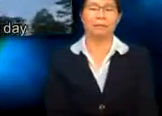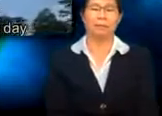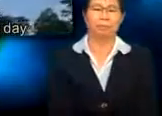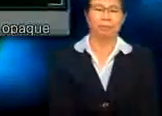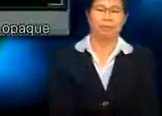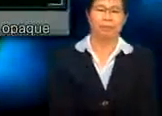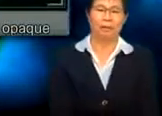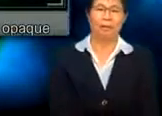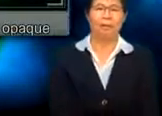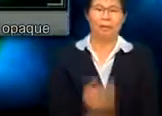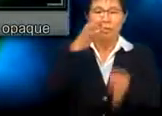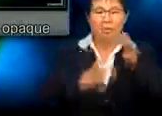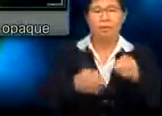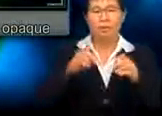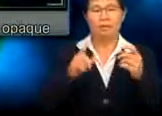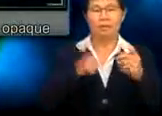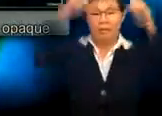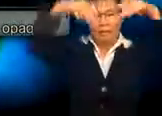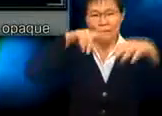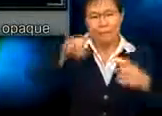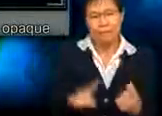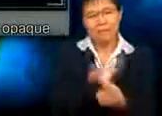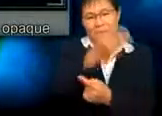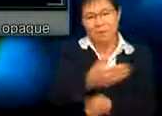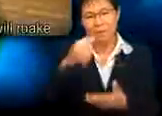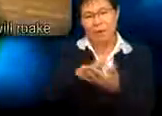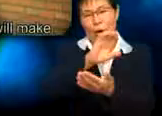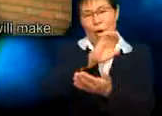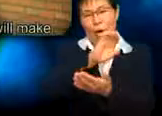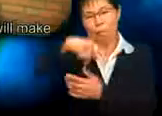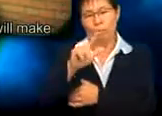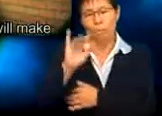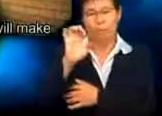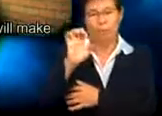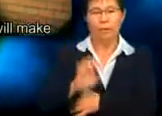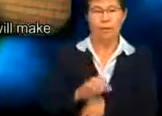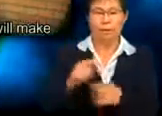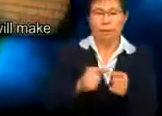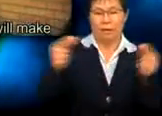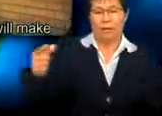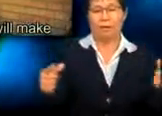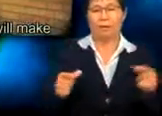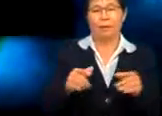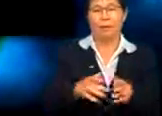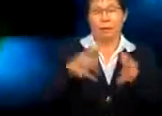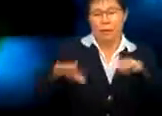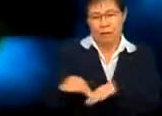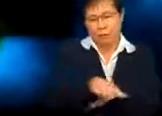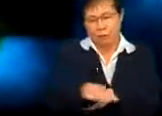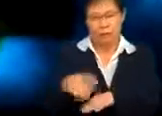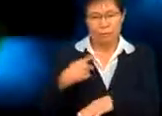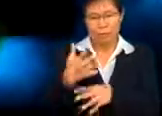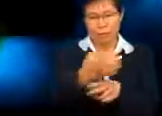day. If life is something that's all gray, a great big shadow it will make.